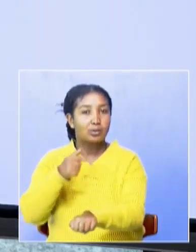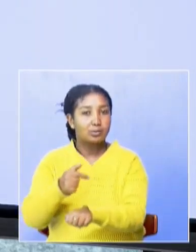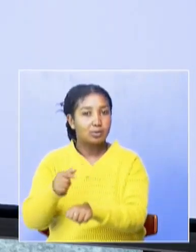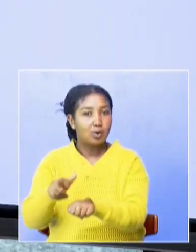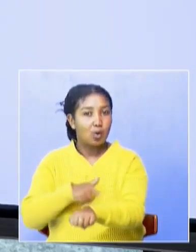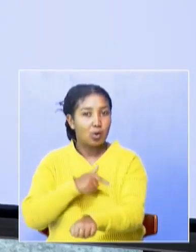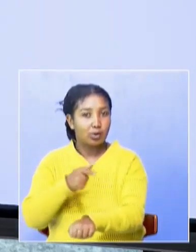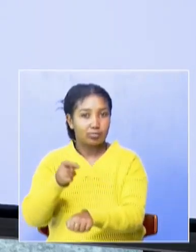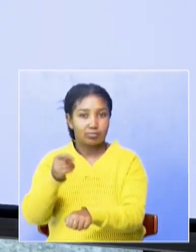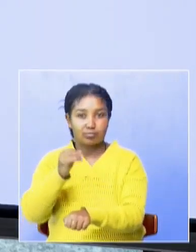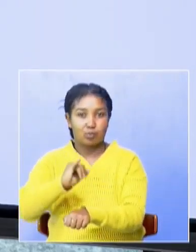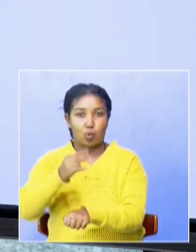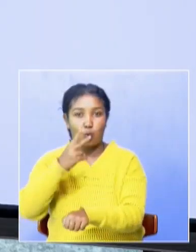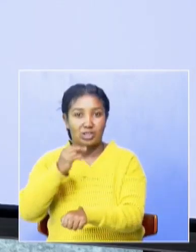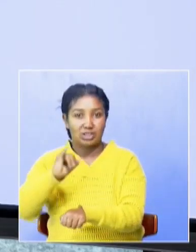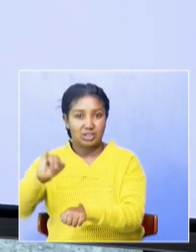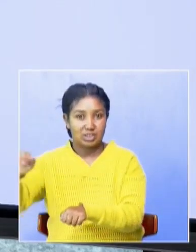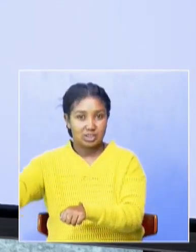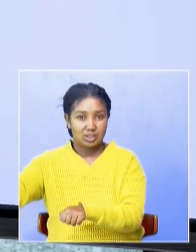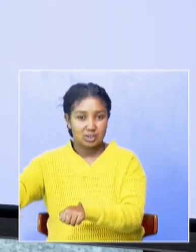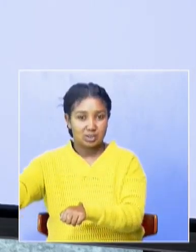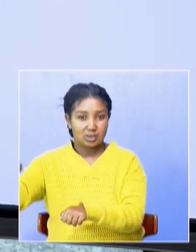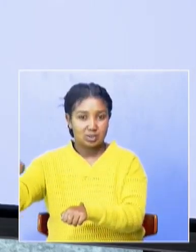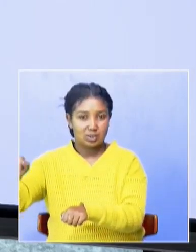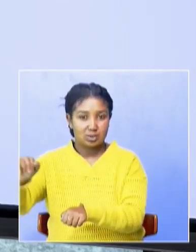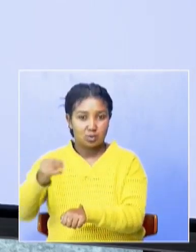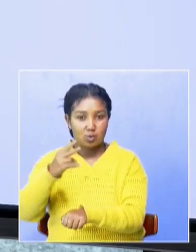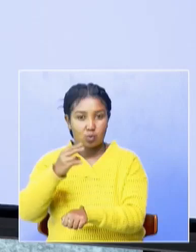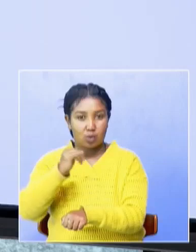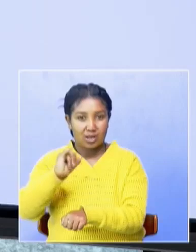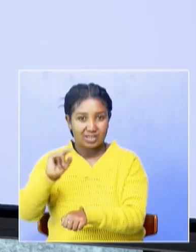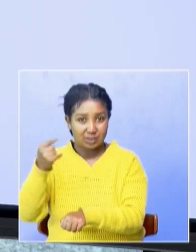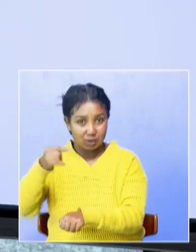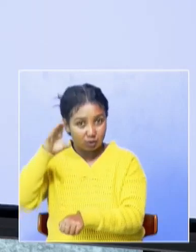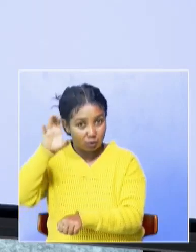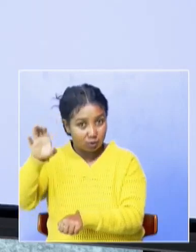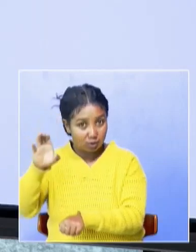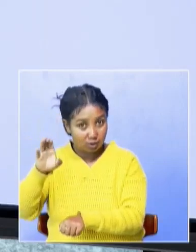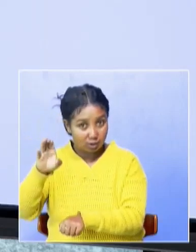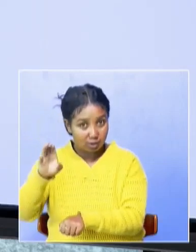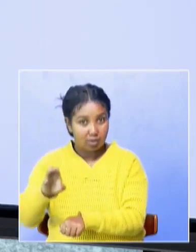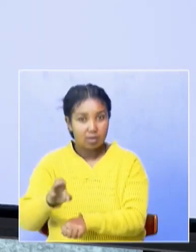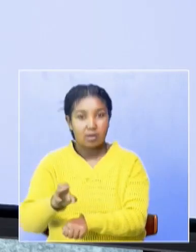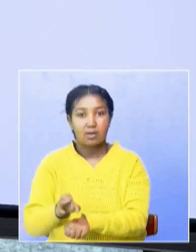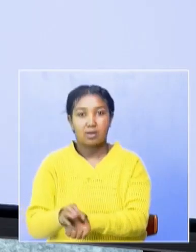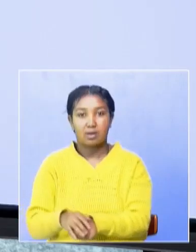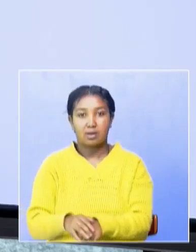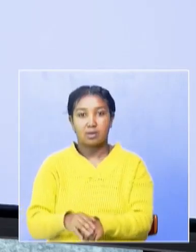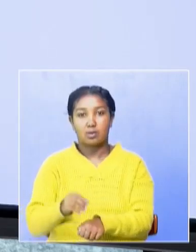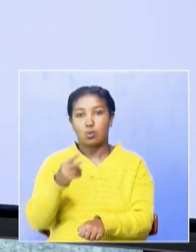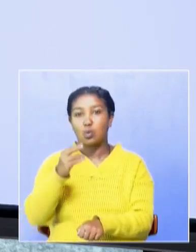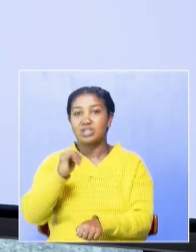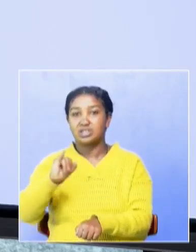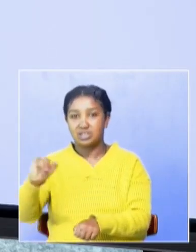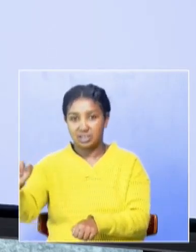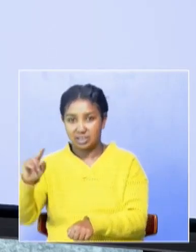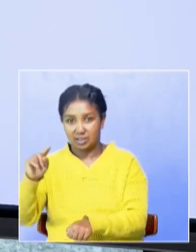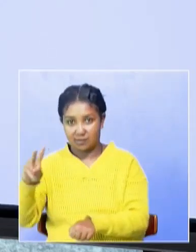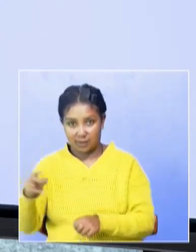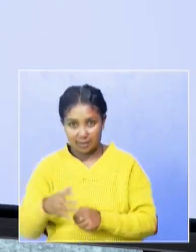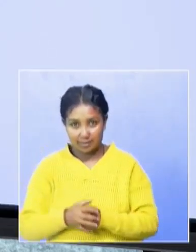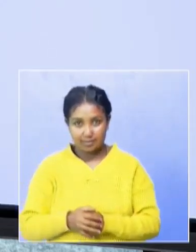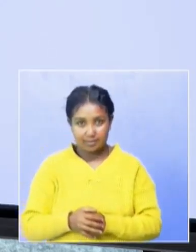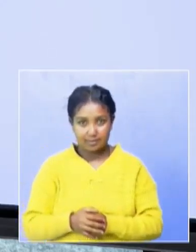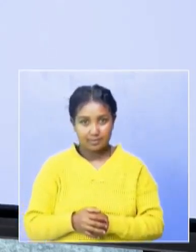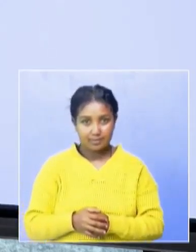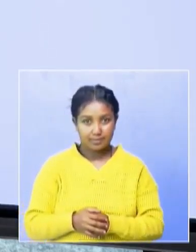the long action is given here. Sorry, watching, ing should be added, okay? Watching TV.